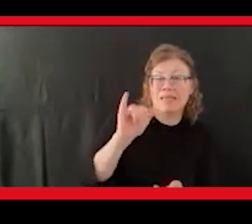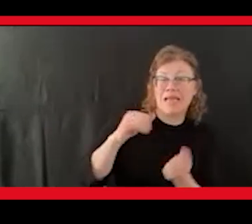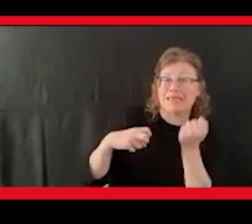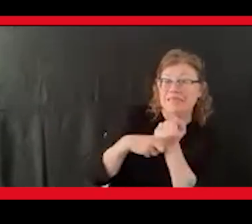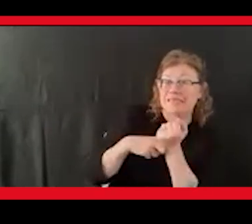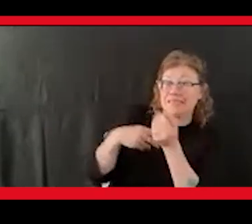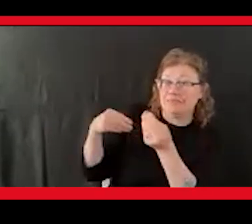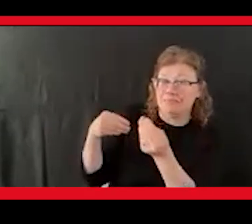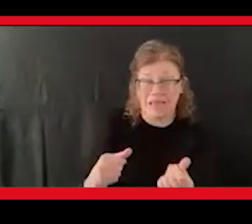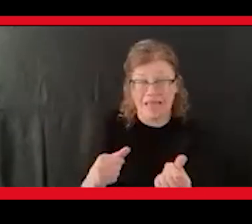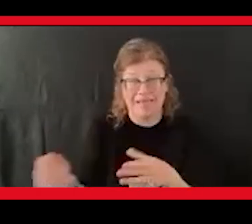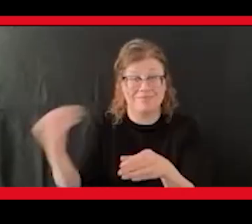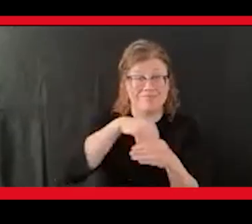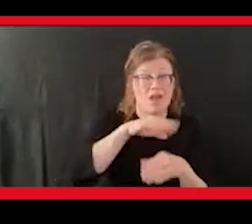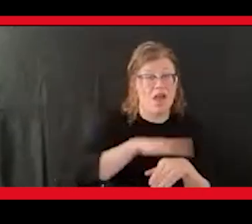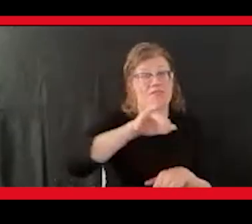to reimburse yourself.